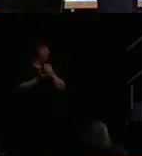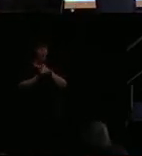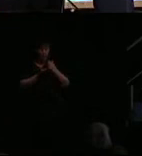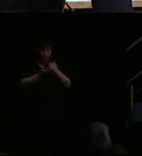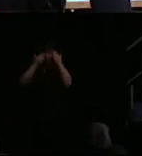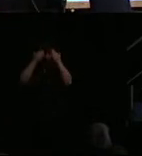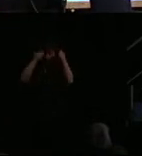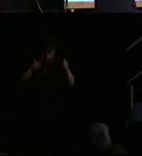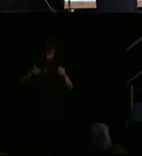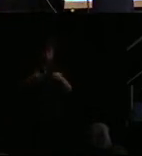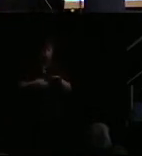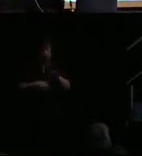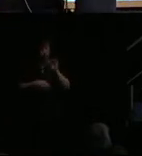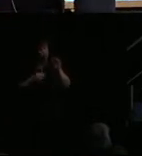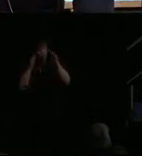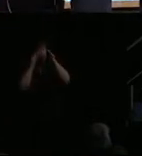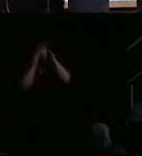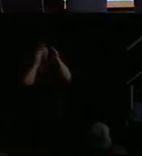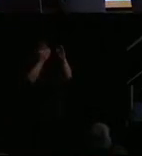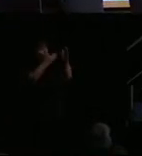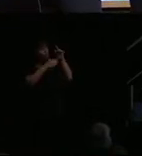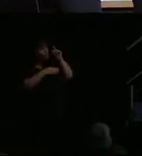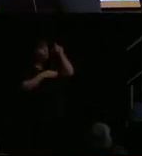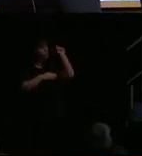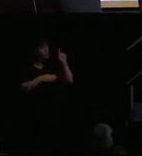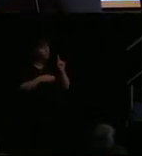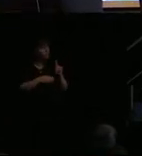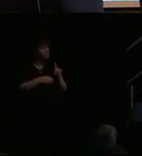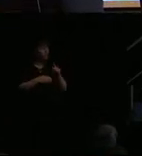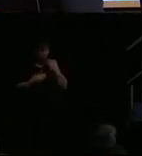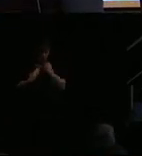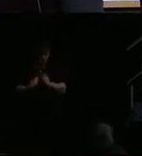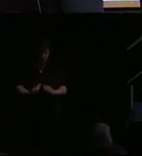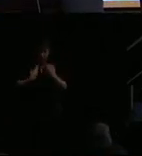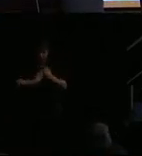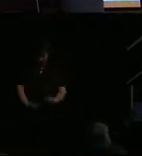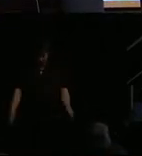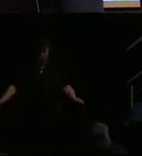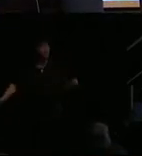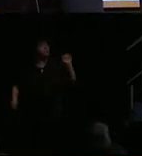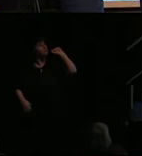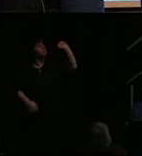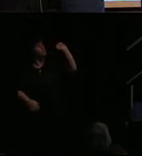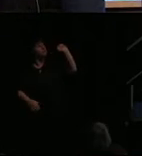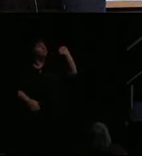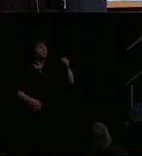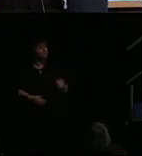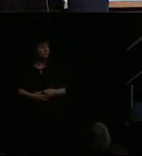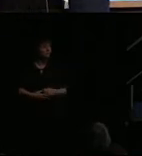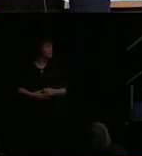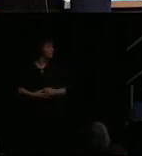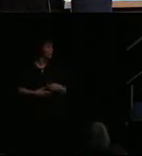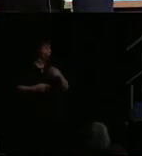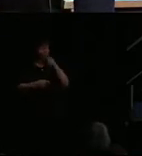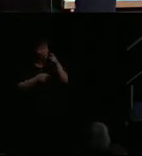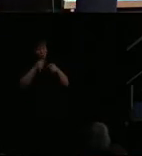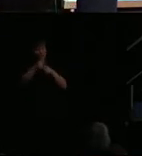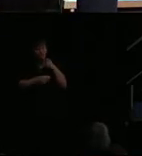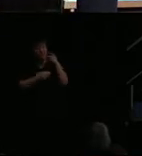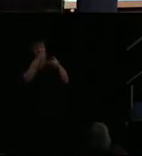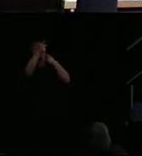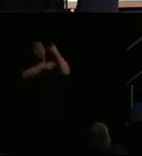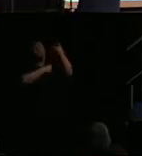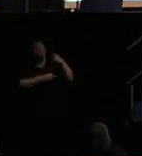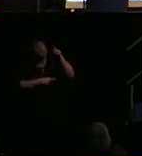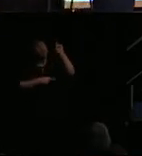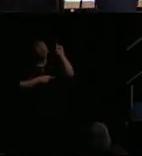worship. Let's just choose to focus on God and say, all that I am is yours, everything that I am. And the words that we're going to sing, it talks about